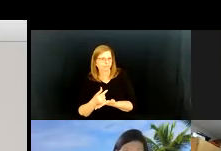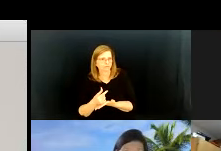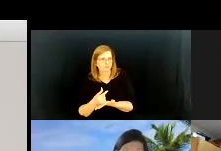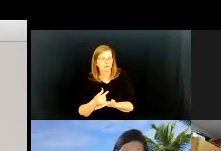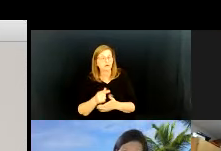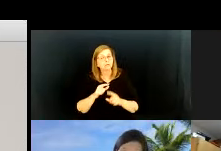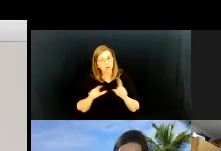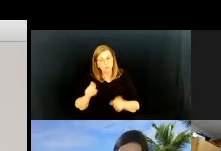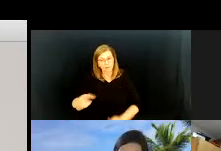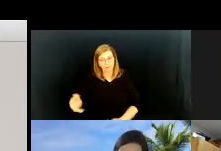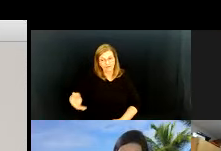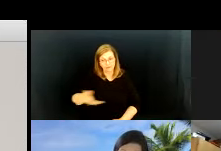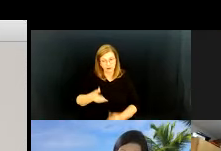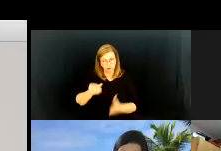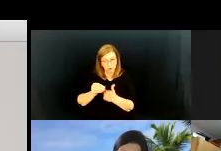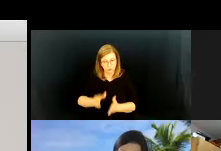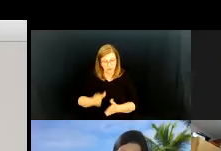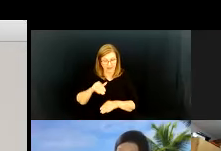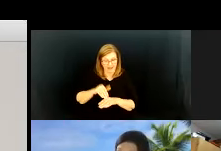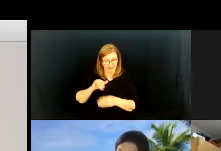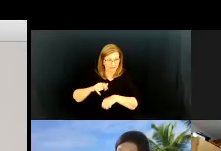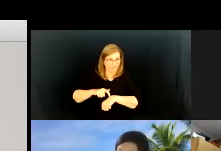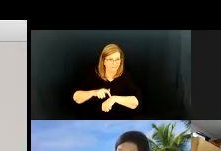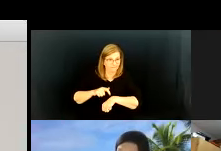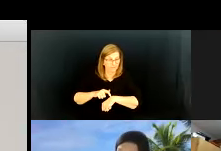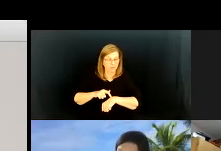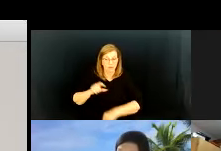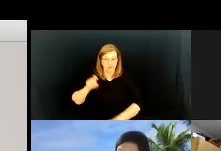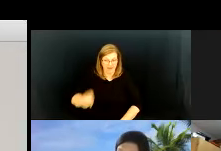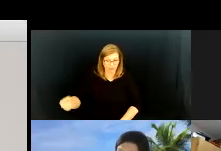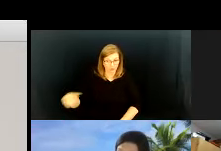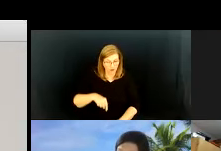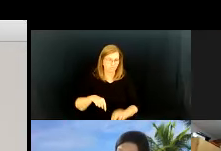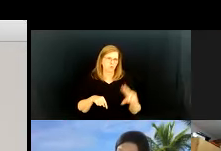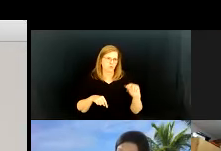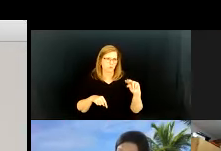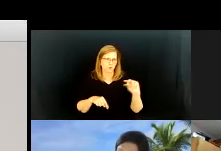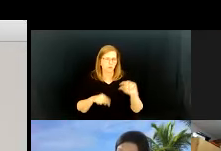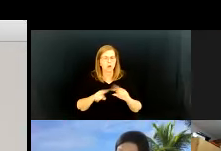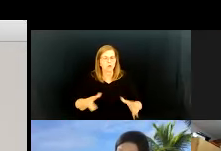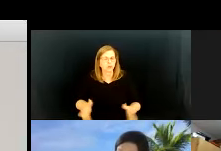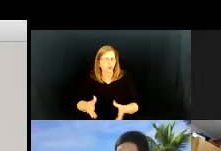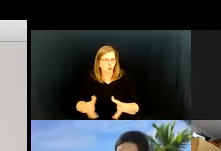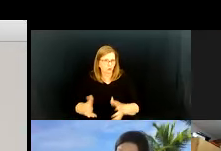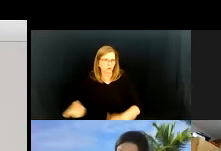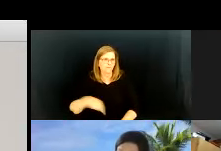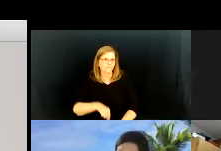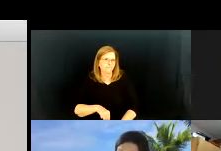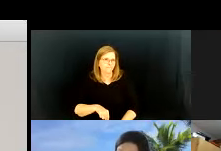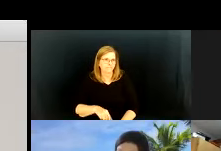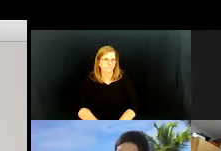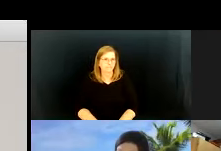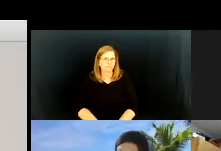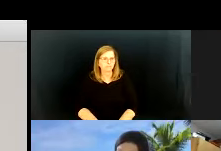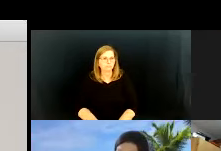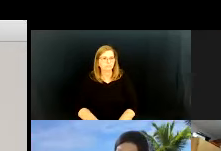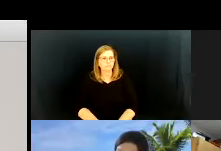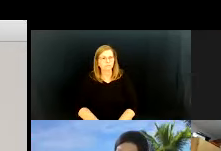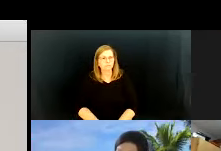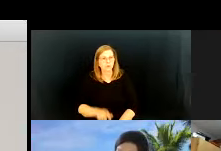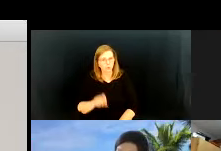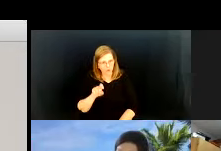have to invite our students upon that age, and they don't have to attend, but it is encouraged. We have to account